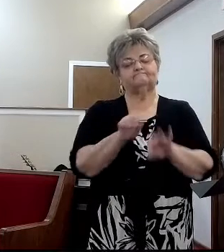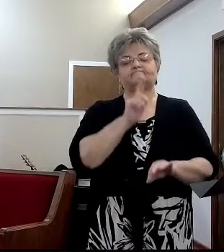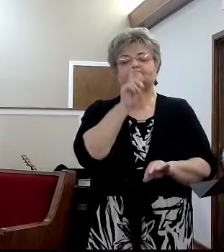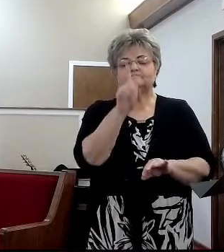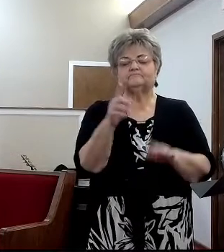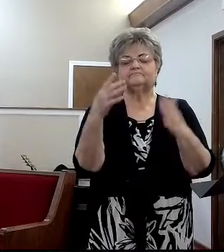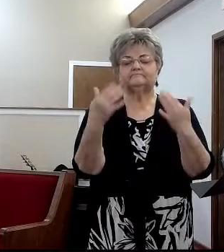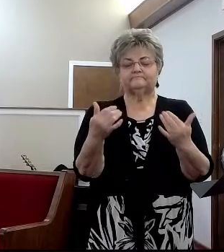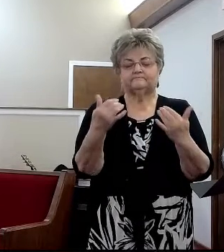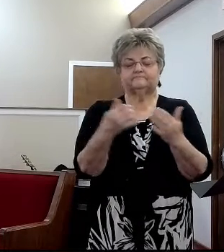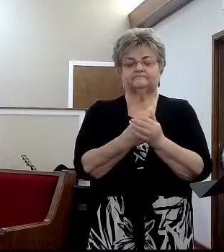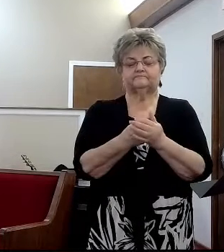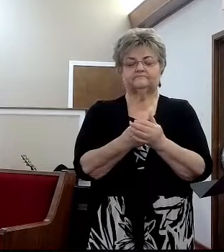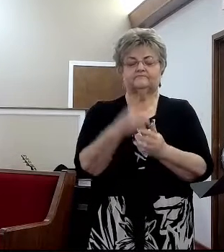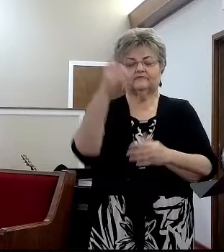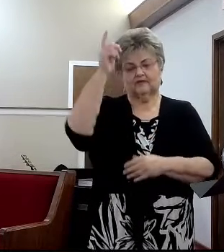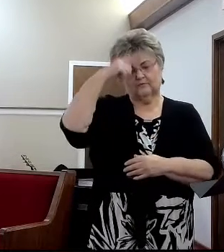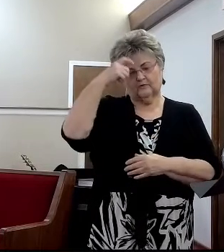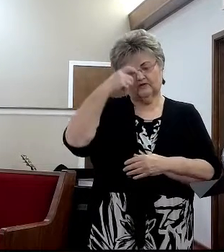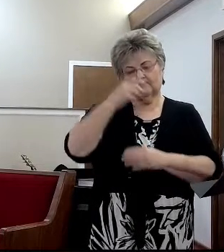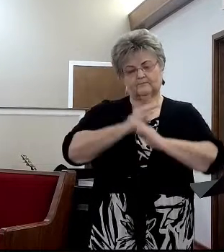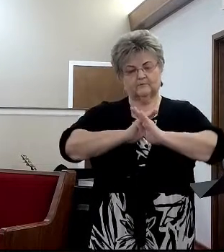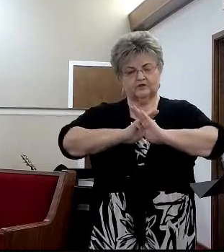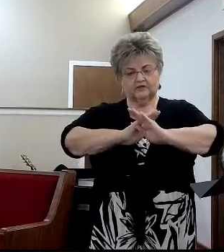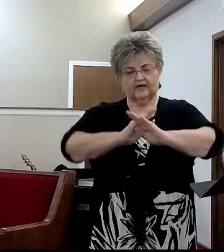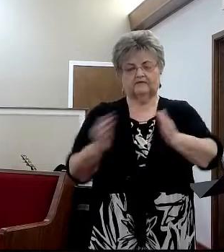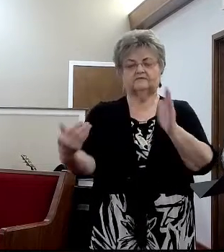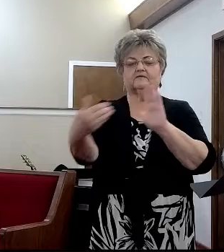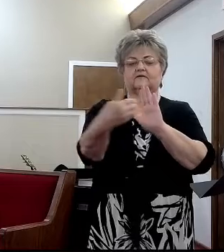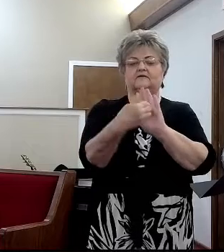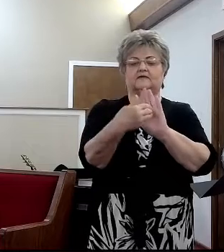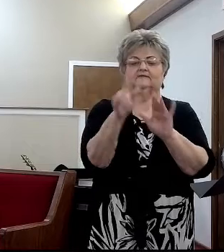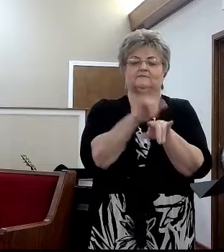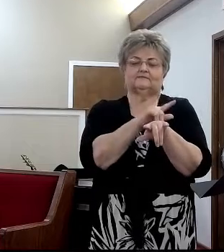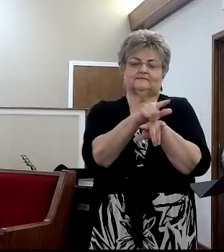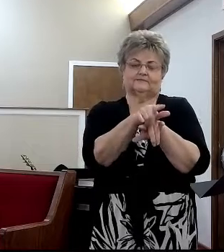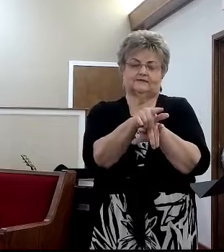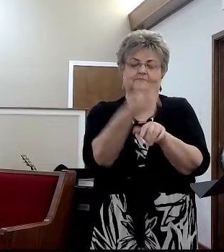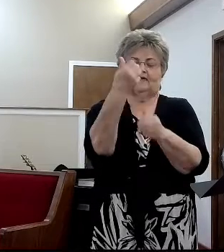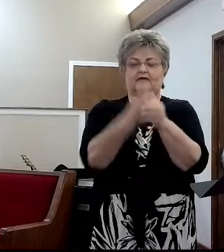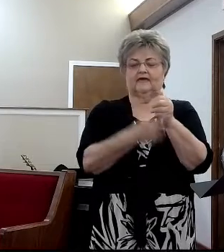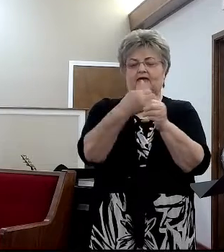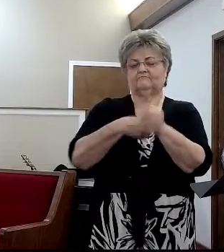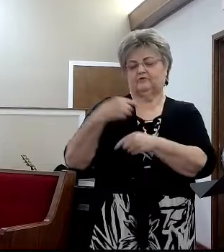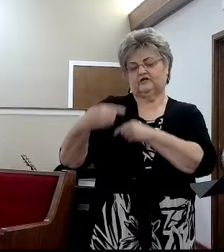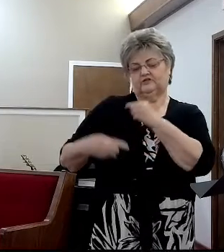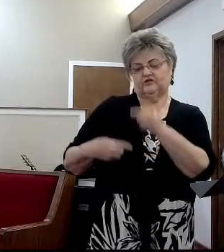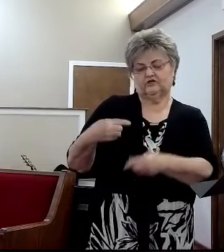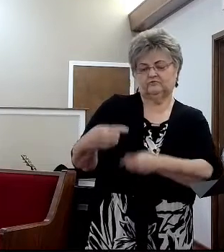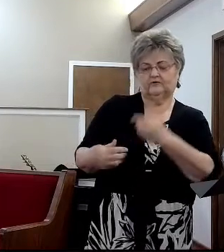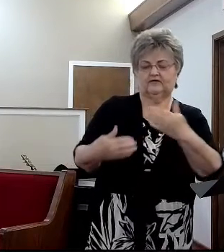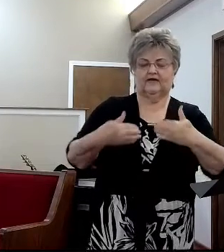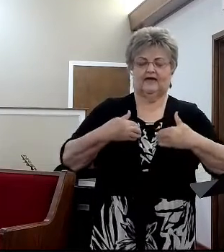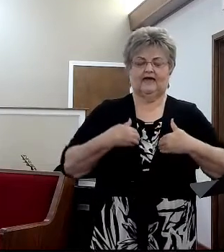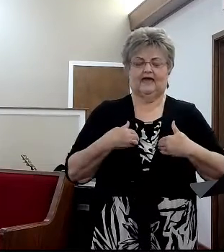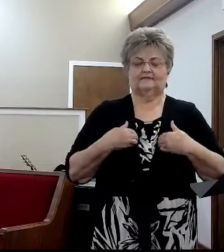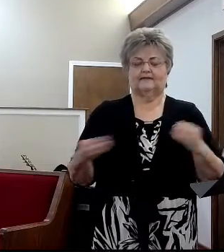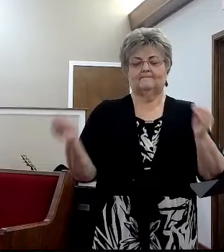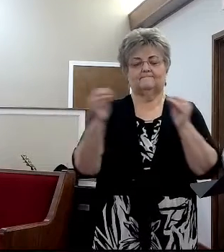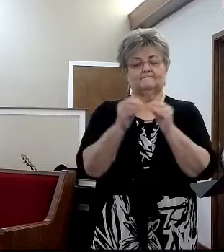wisdom protects against deception. Every generation has more than its share of con artists